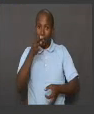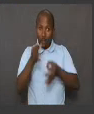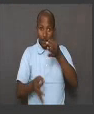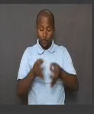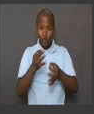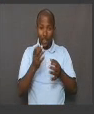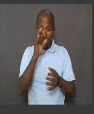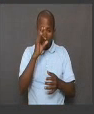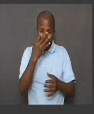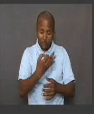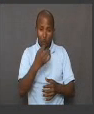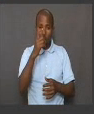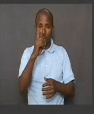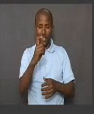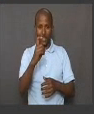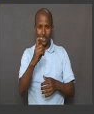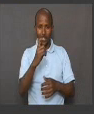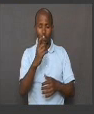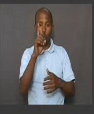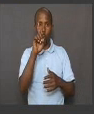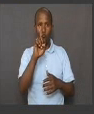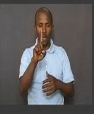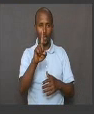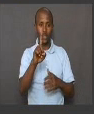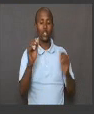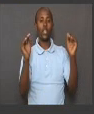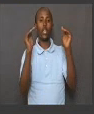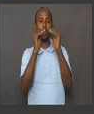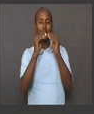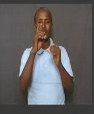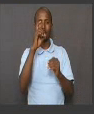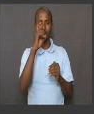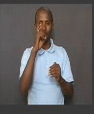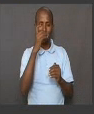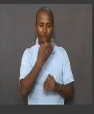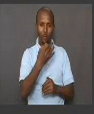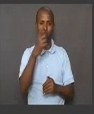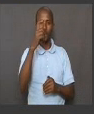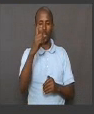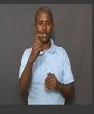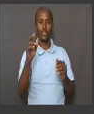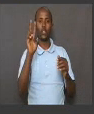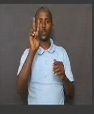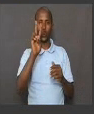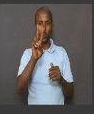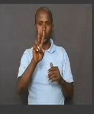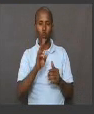If f of x1 equals f of